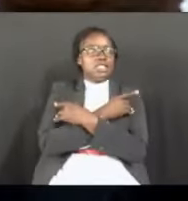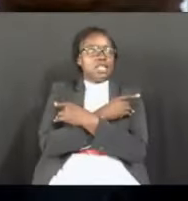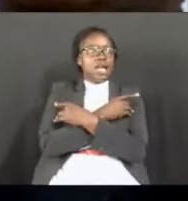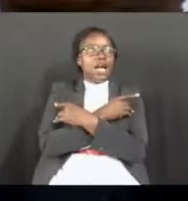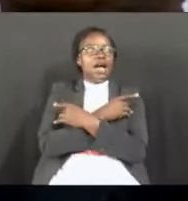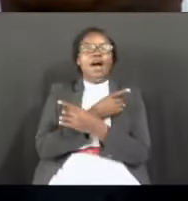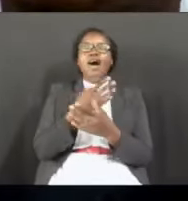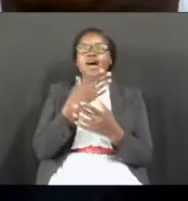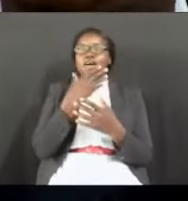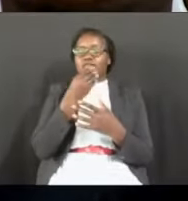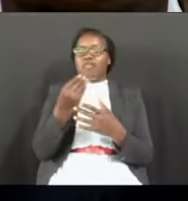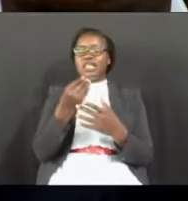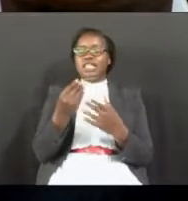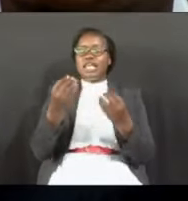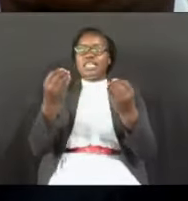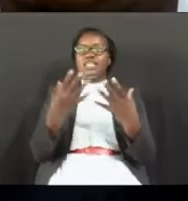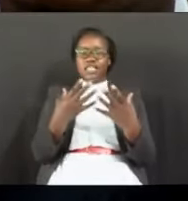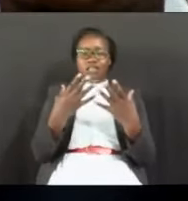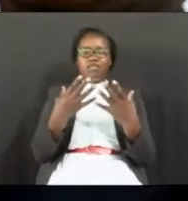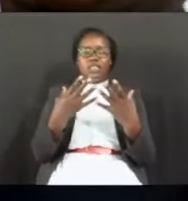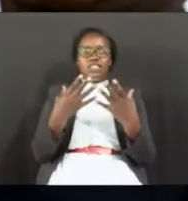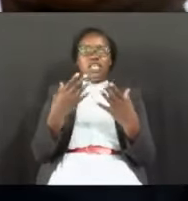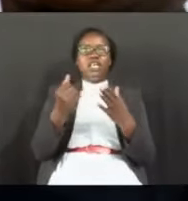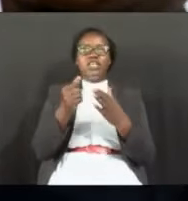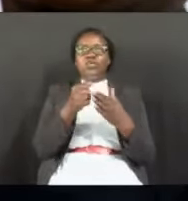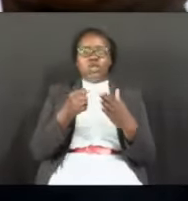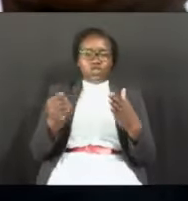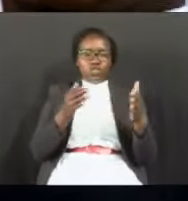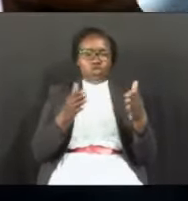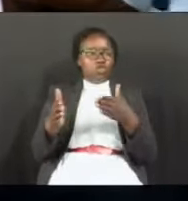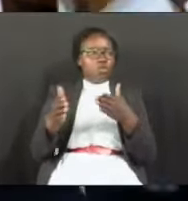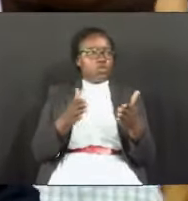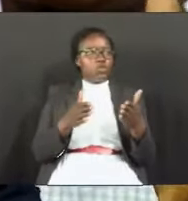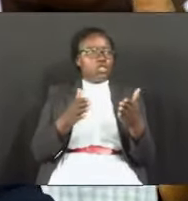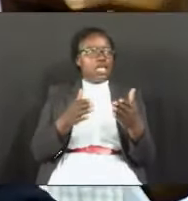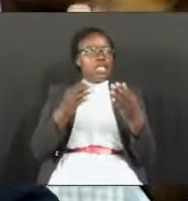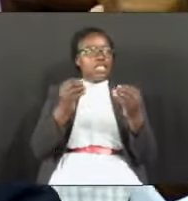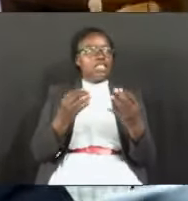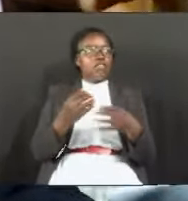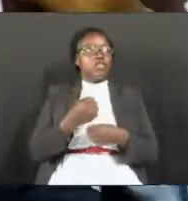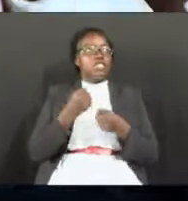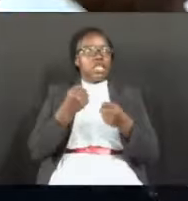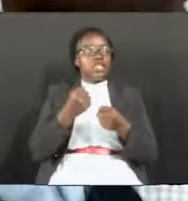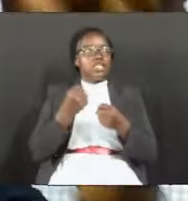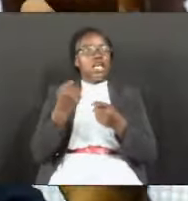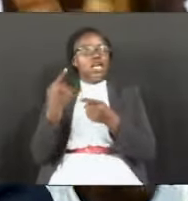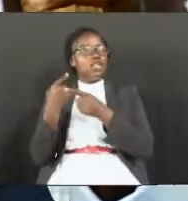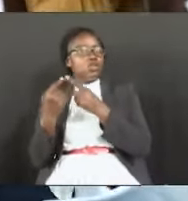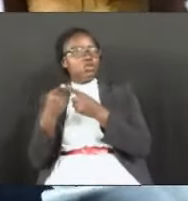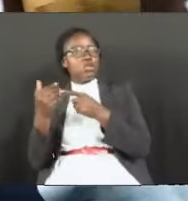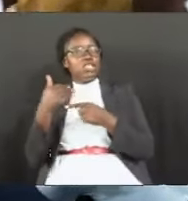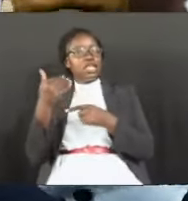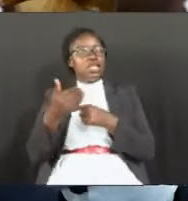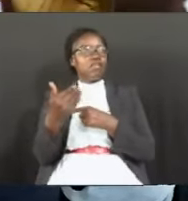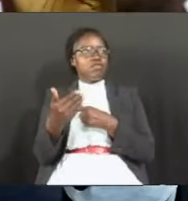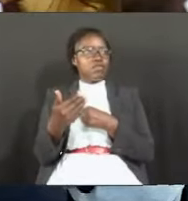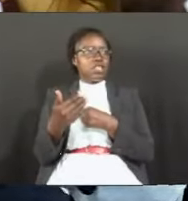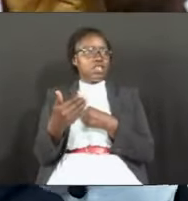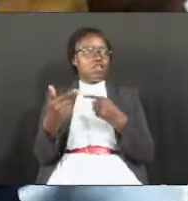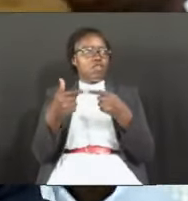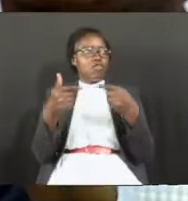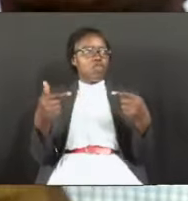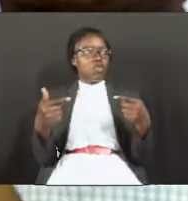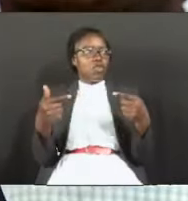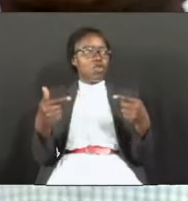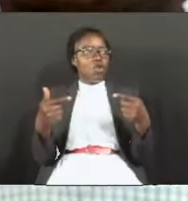sickness. And give us new doors of opportunities. And give us courage to face every foe.